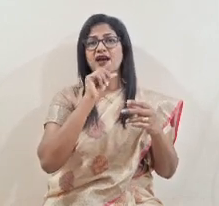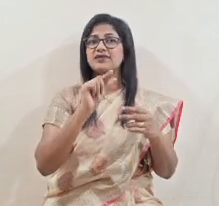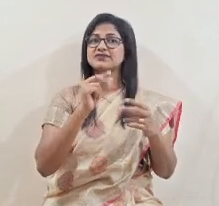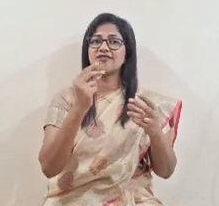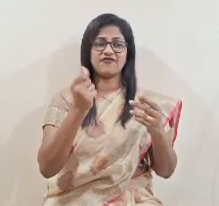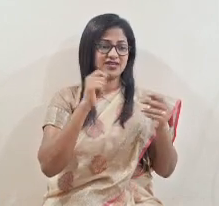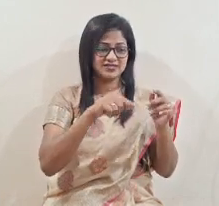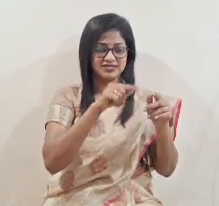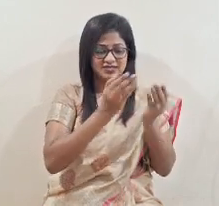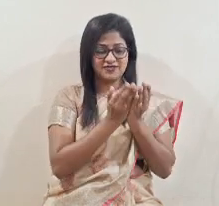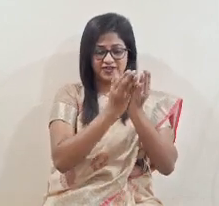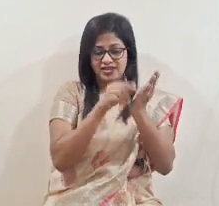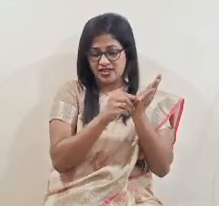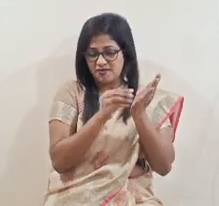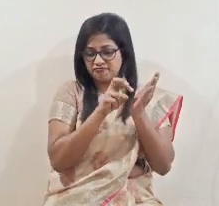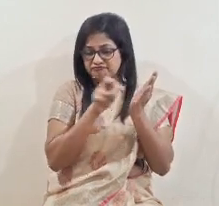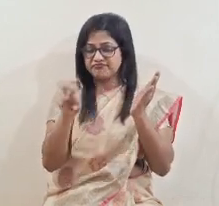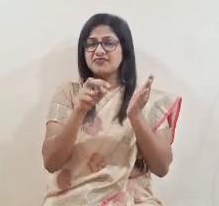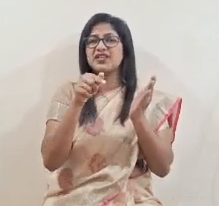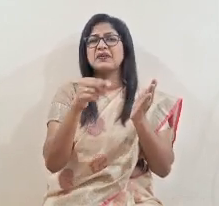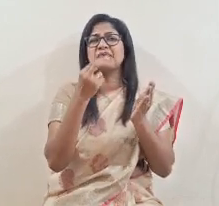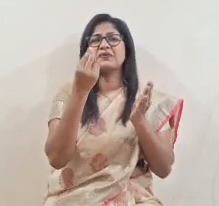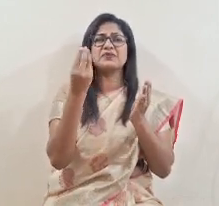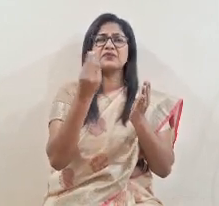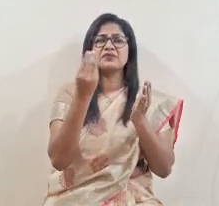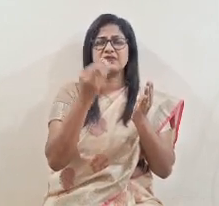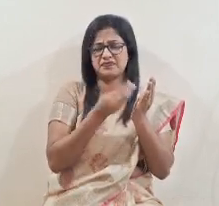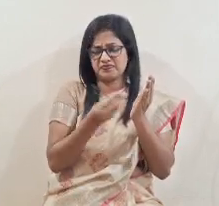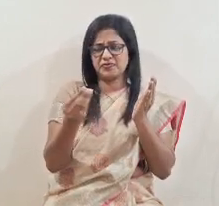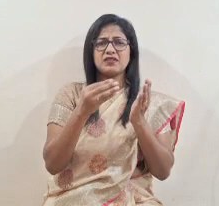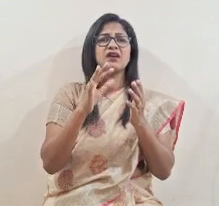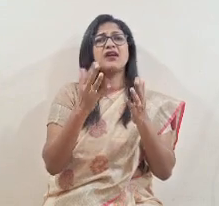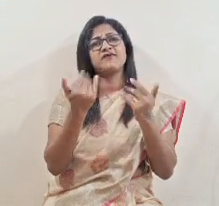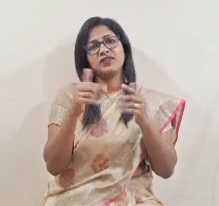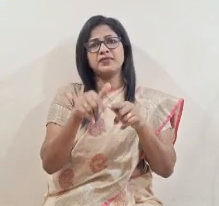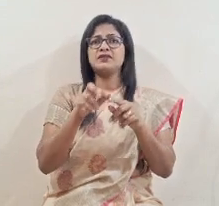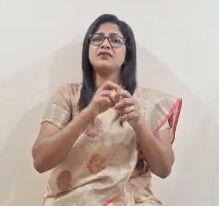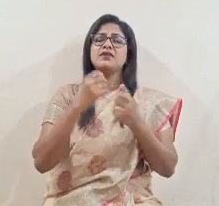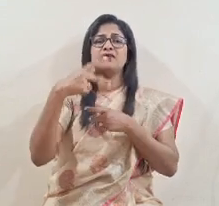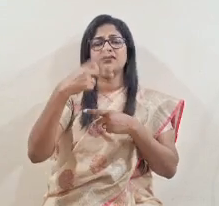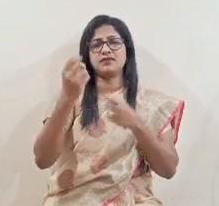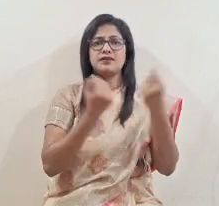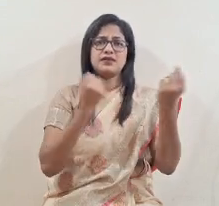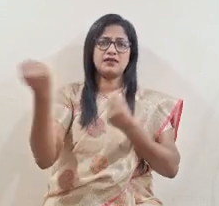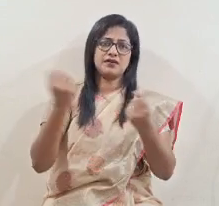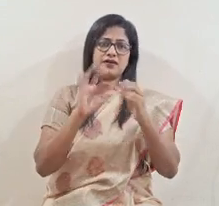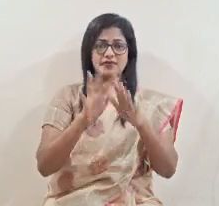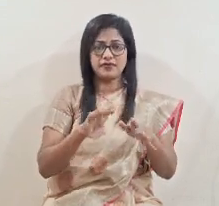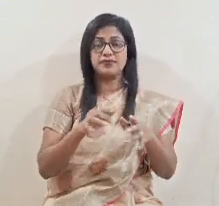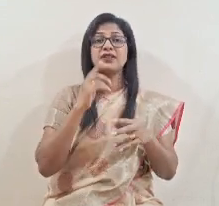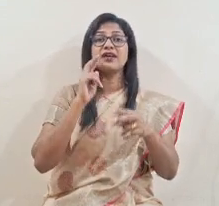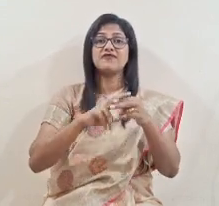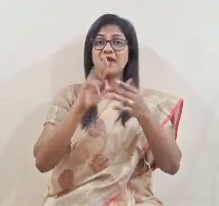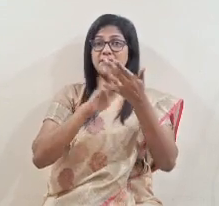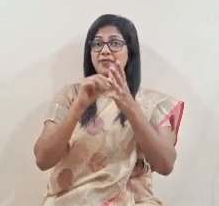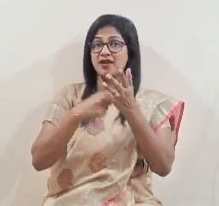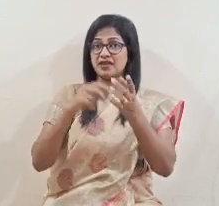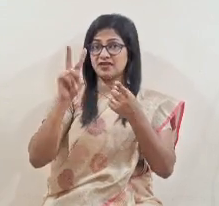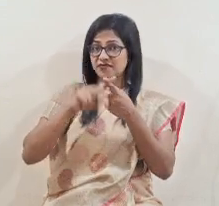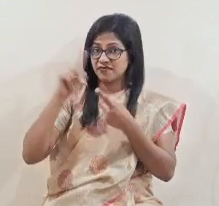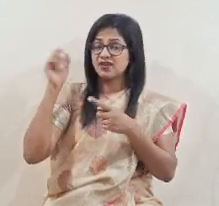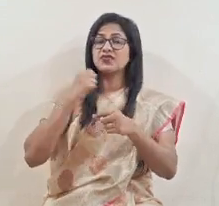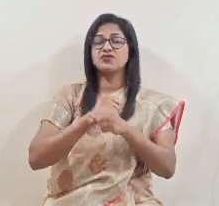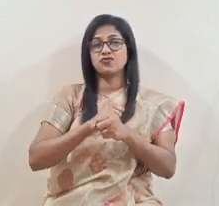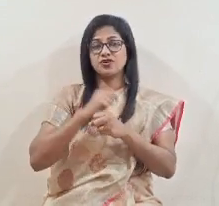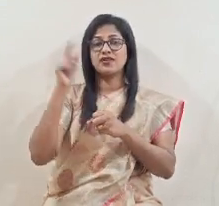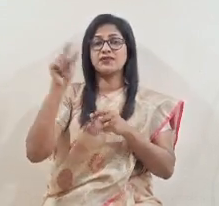are available right in a very minimum distance from the ferry terminal. And if you look at the Marve and Gorai Jetty,